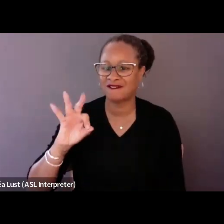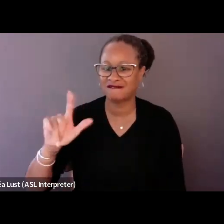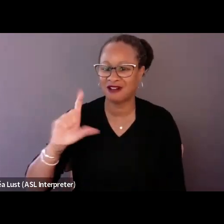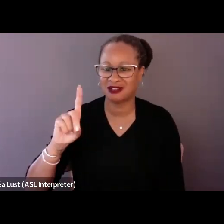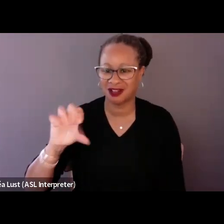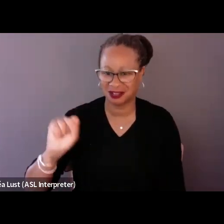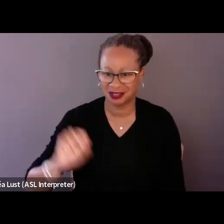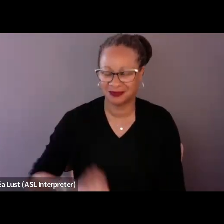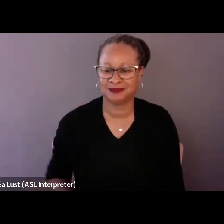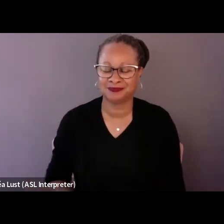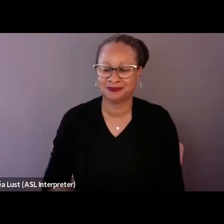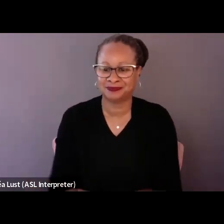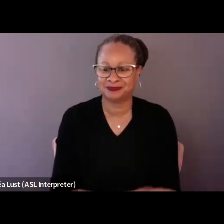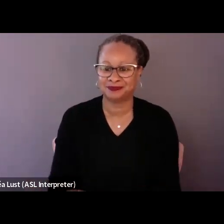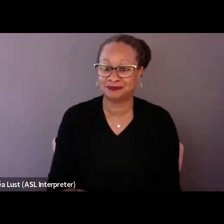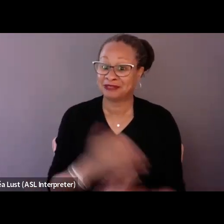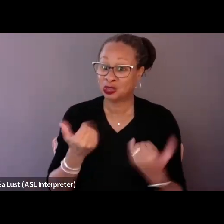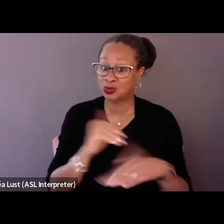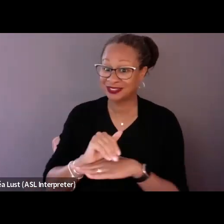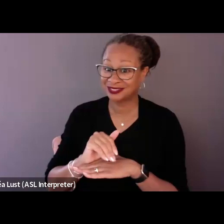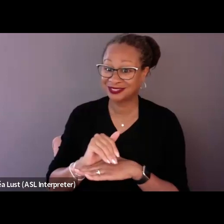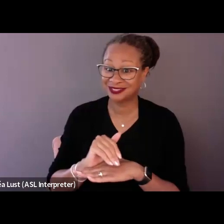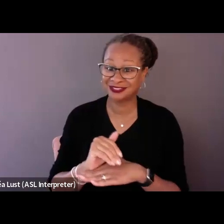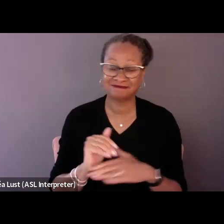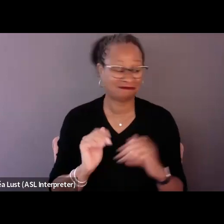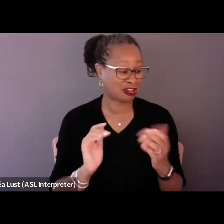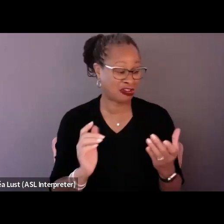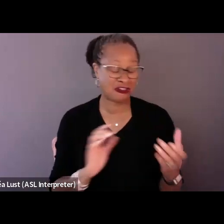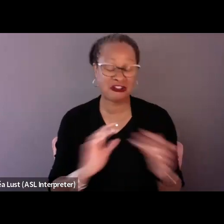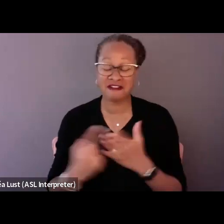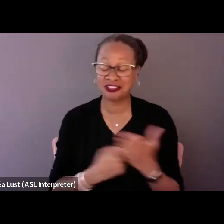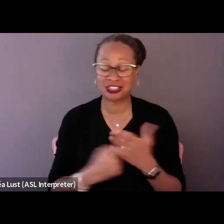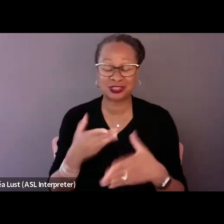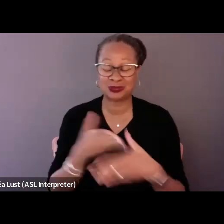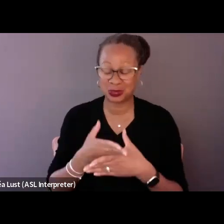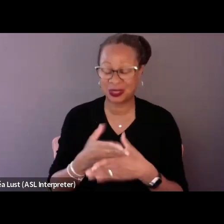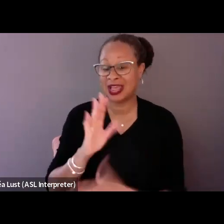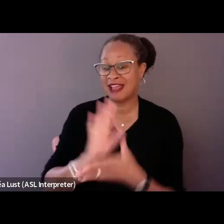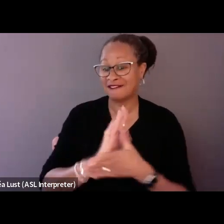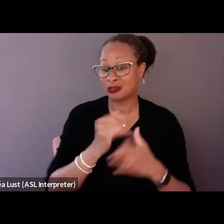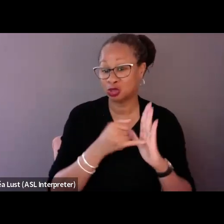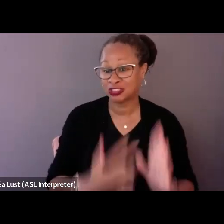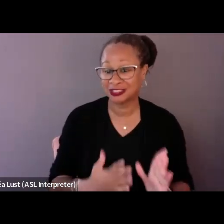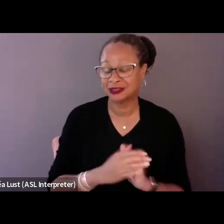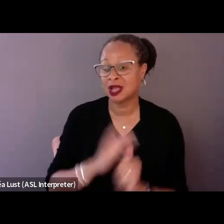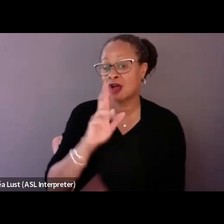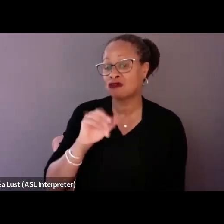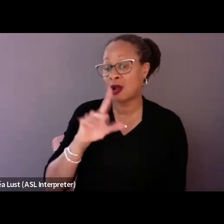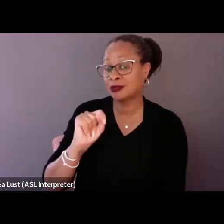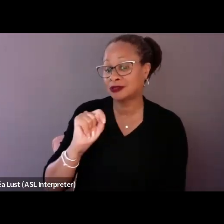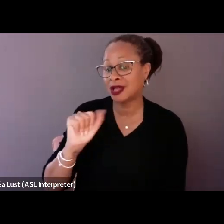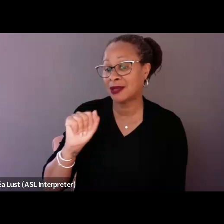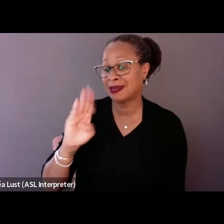FallDocs. This evening, we'll have a conversation between film journalist Robert